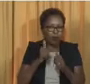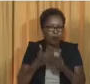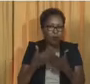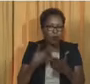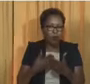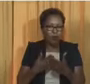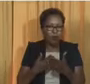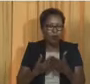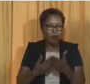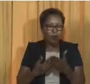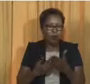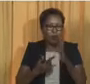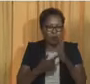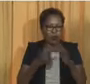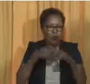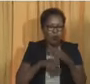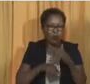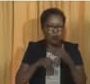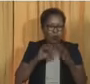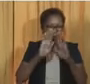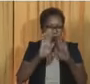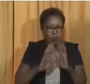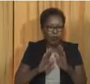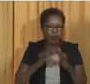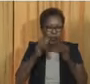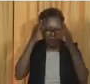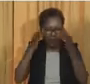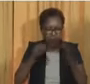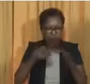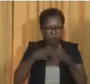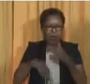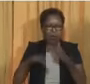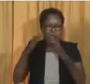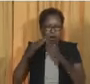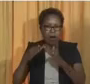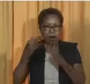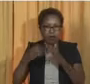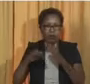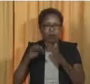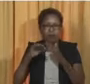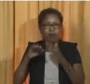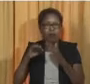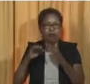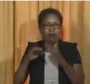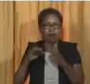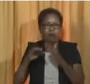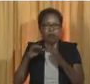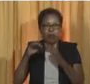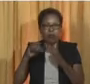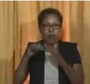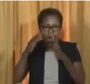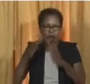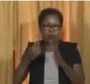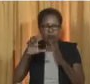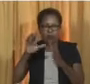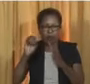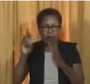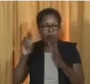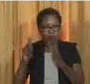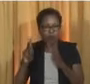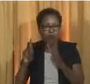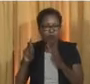the landmark decision of the House of Lords in the animistic case versus Foreign Compensation Commissions and other.